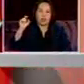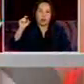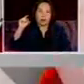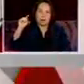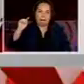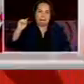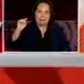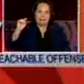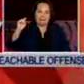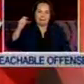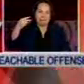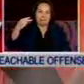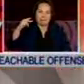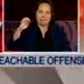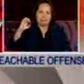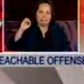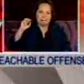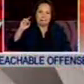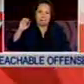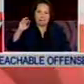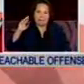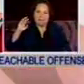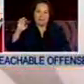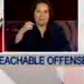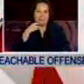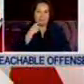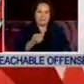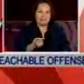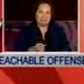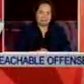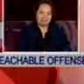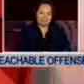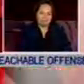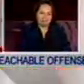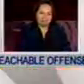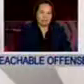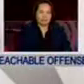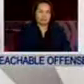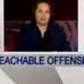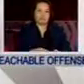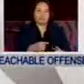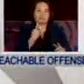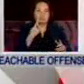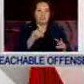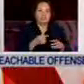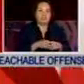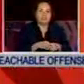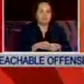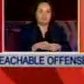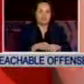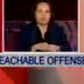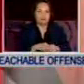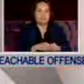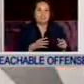a nation must be judged in part by the character of its public men, not merely by